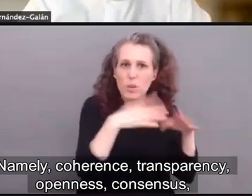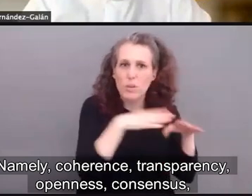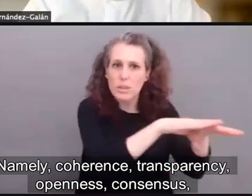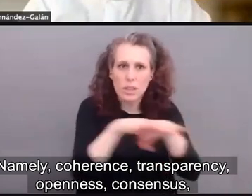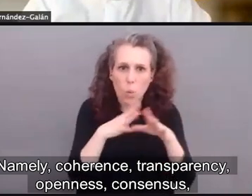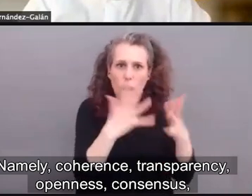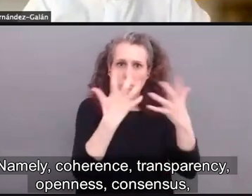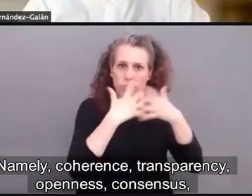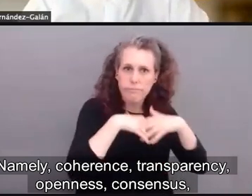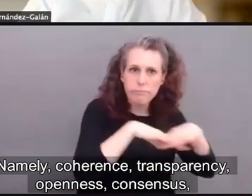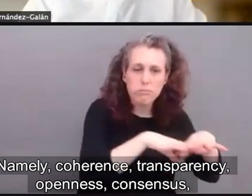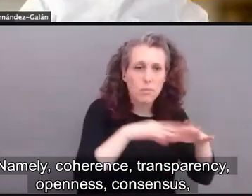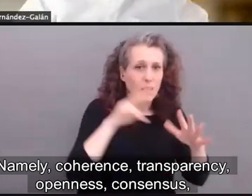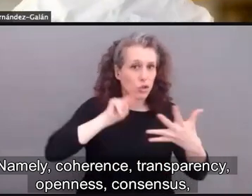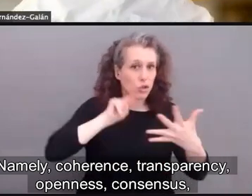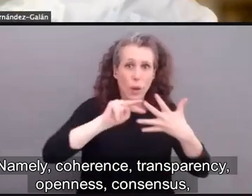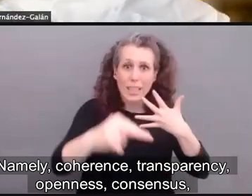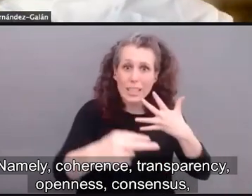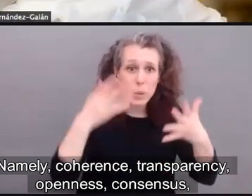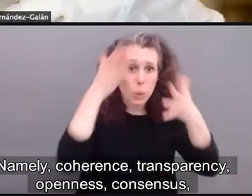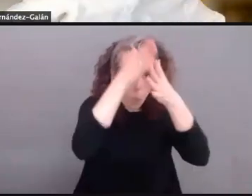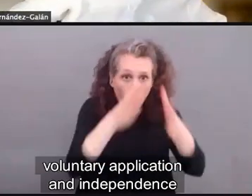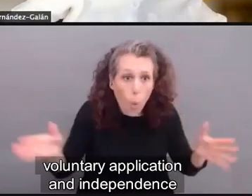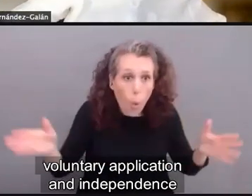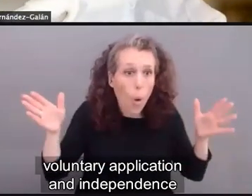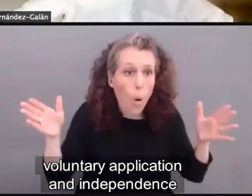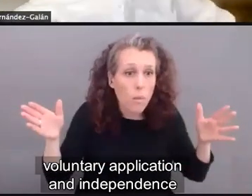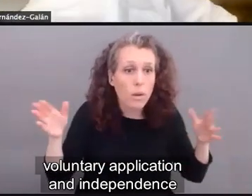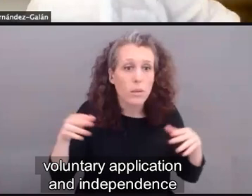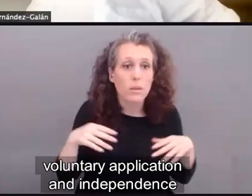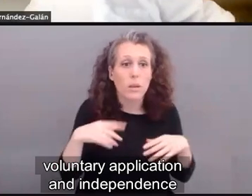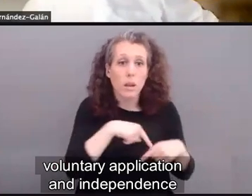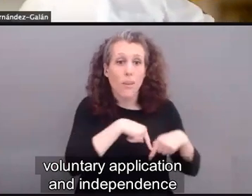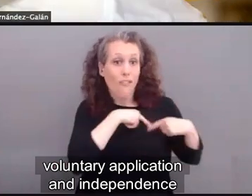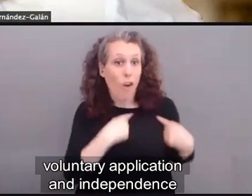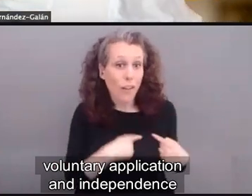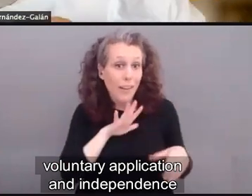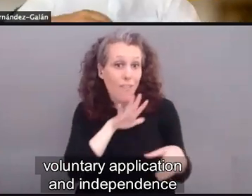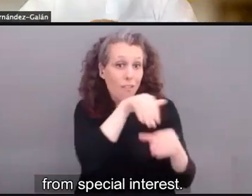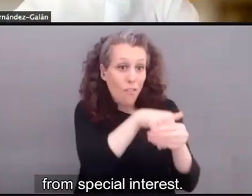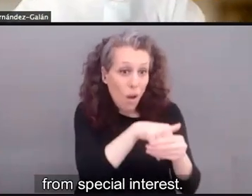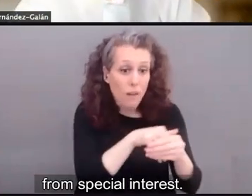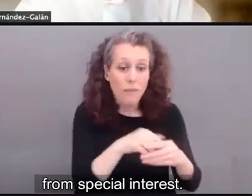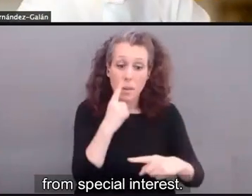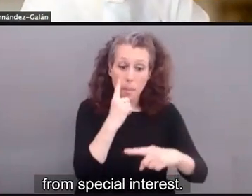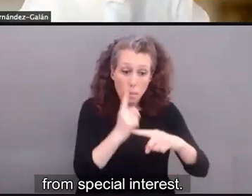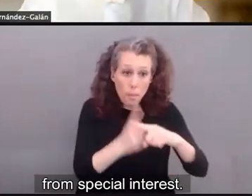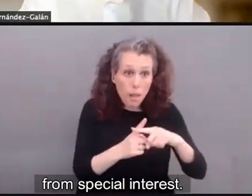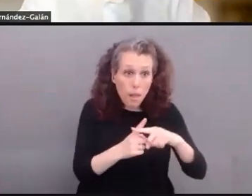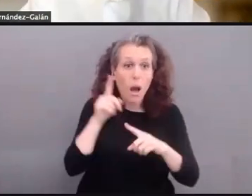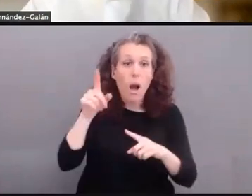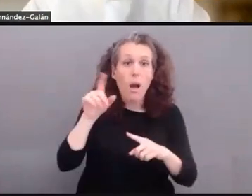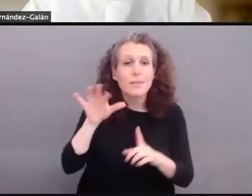coherence, transparency, openness, consensus, voluntary application, and independence from special